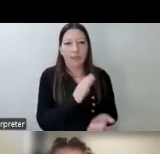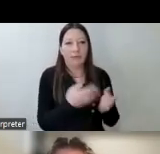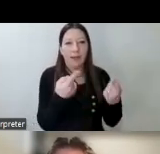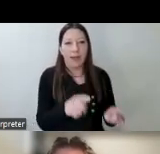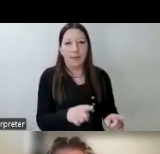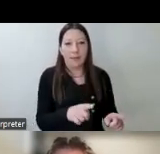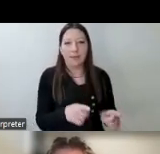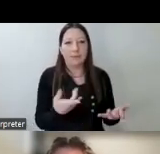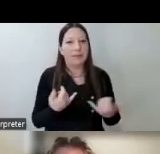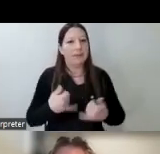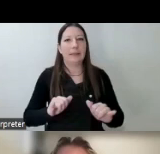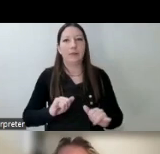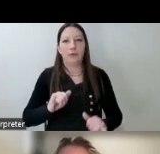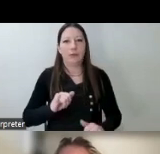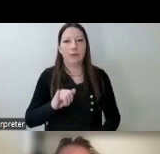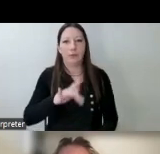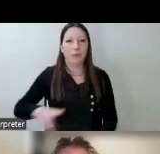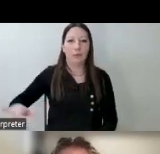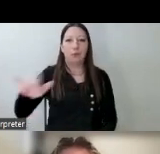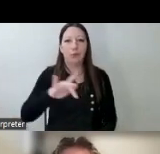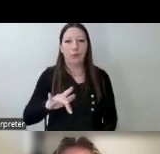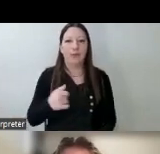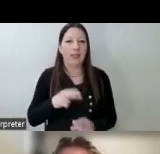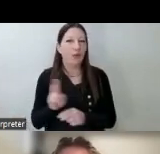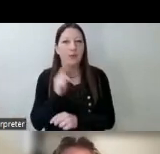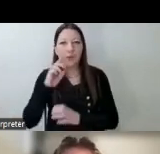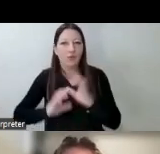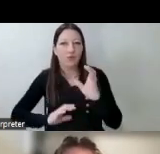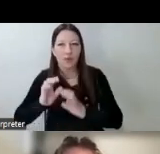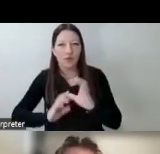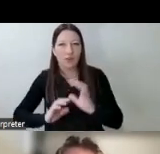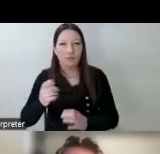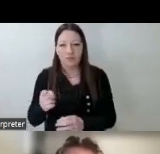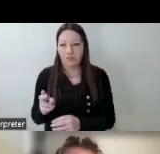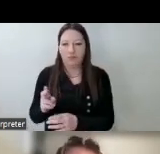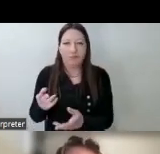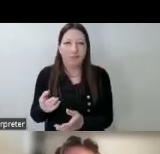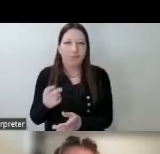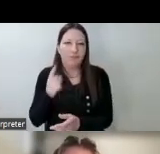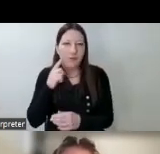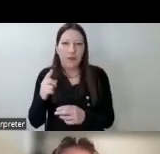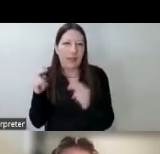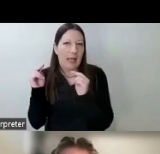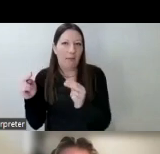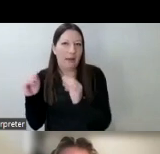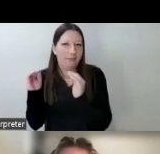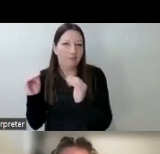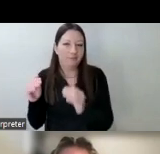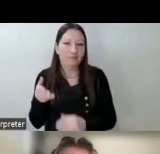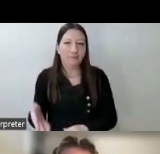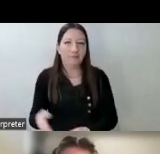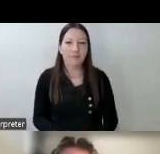highway construction staging area. So I plan to do some further research into why this site was never redeveloped, but for now I'm going to assume